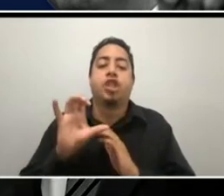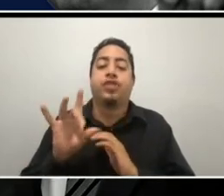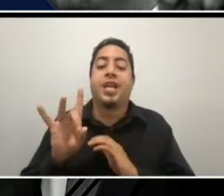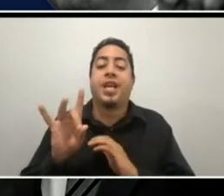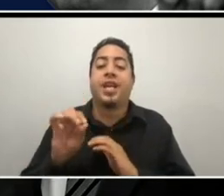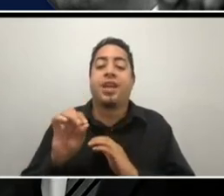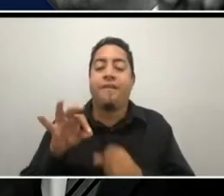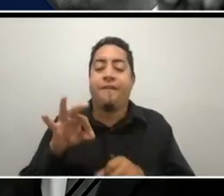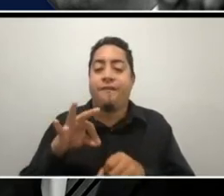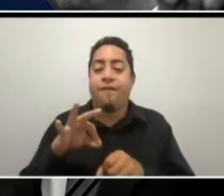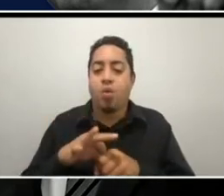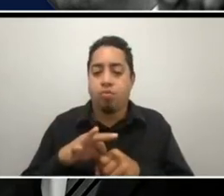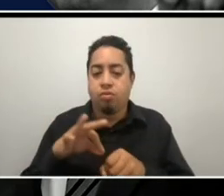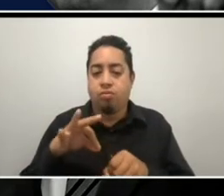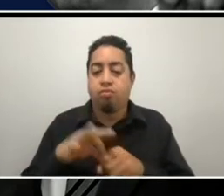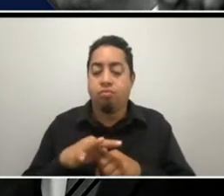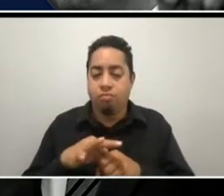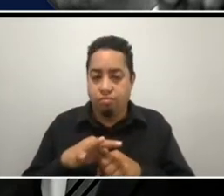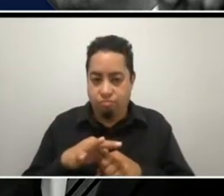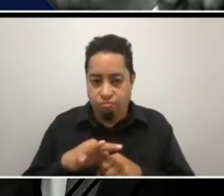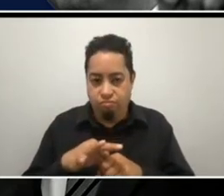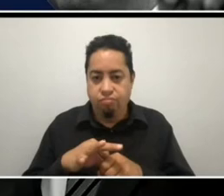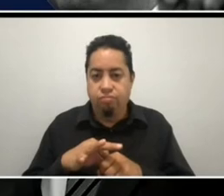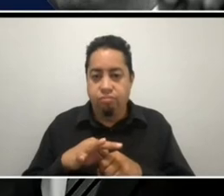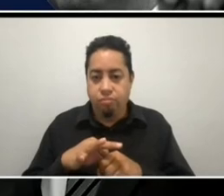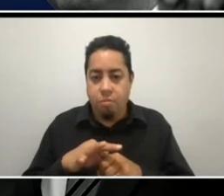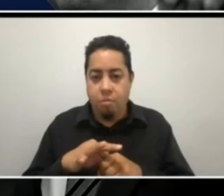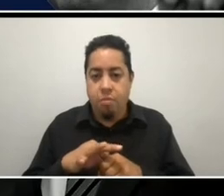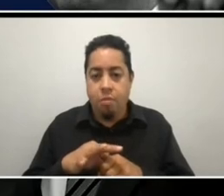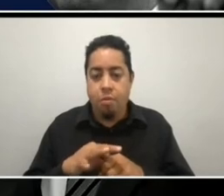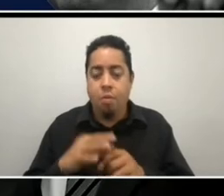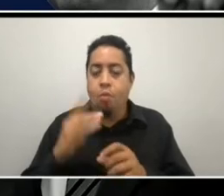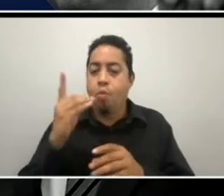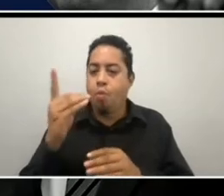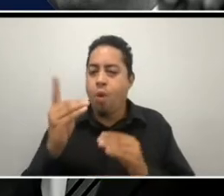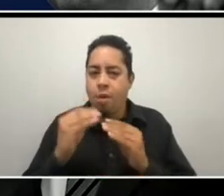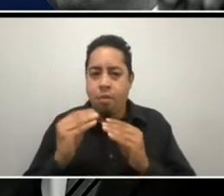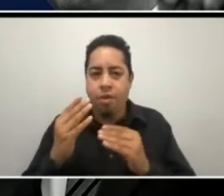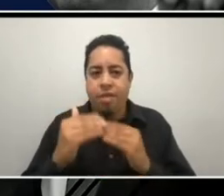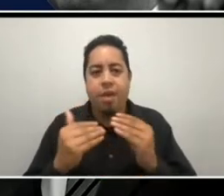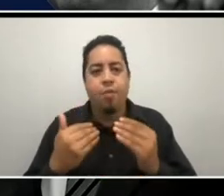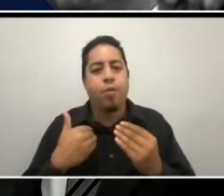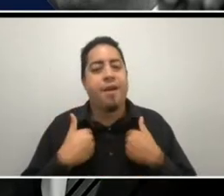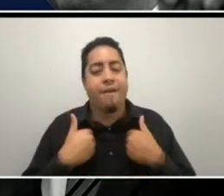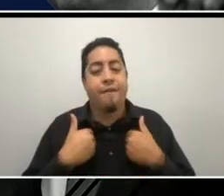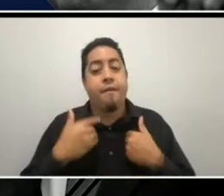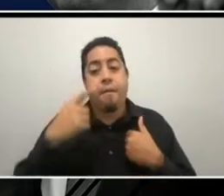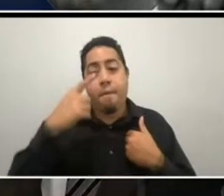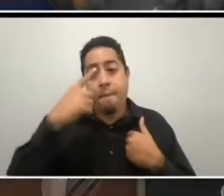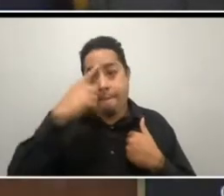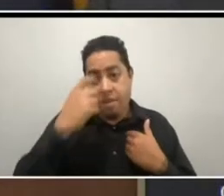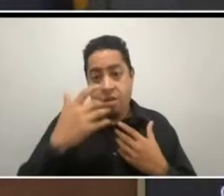11,780 votes, which is one more than we have, because we won the state.